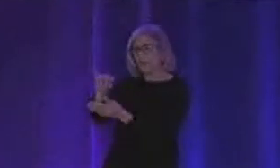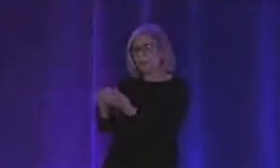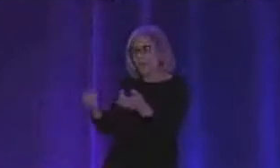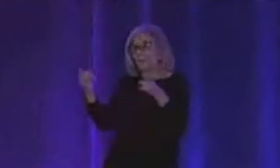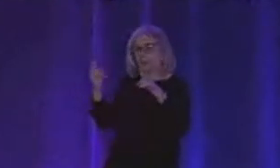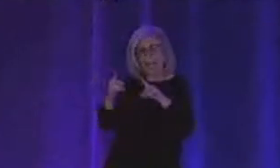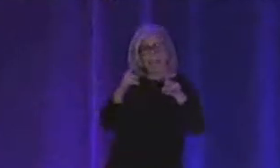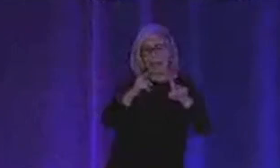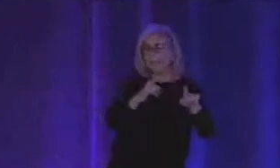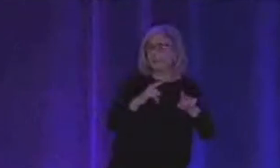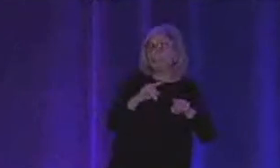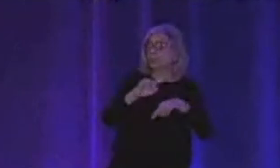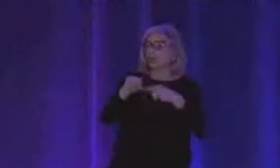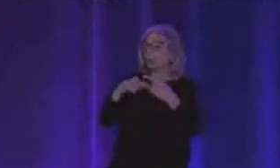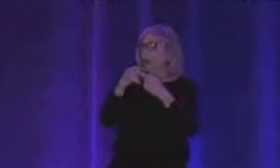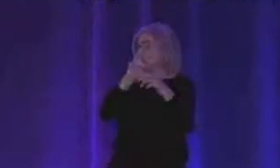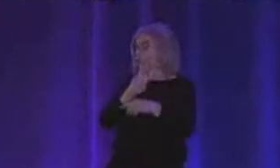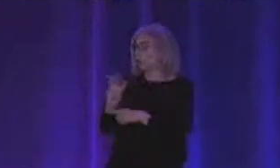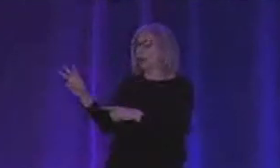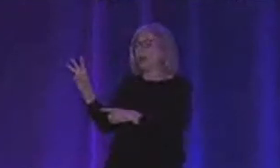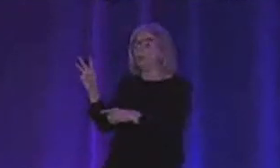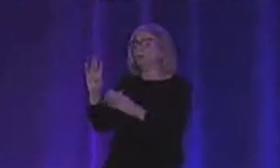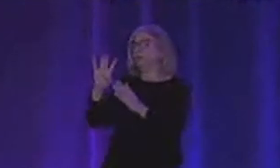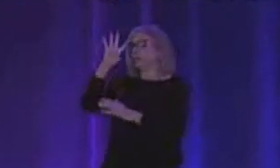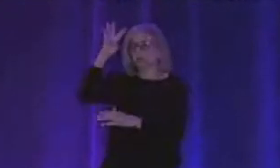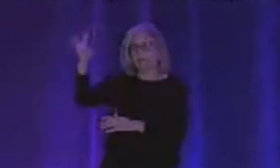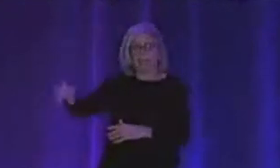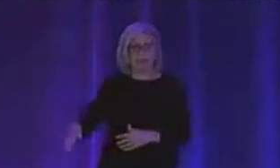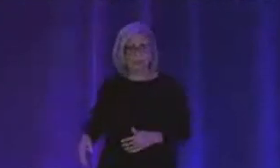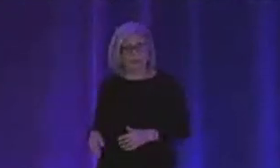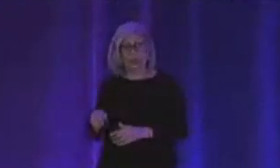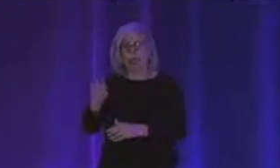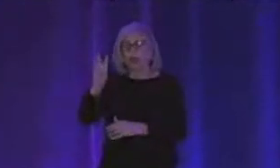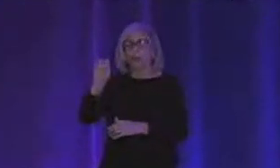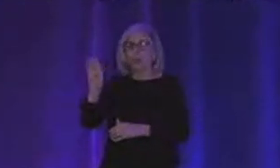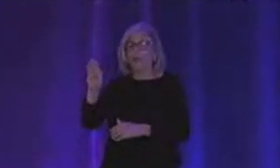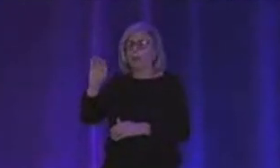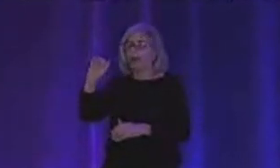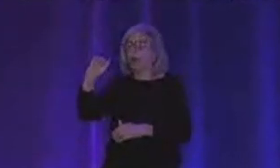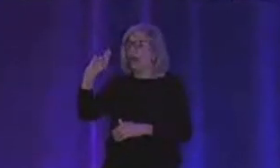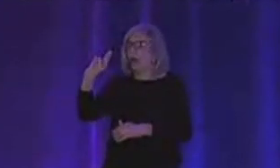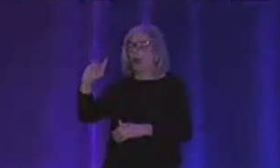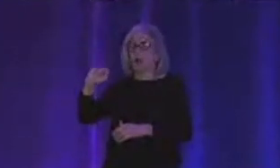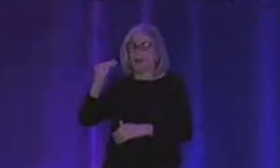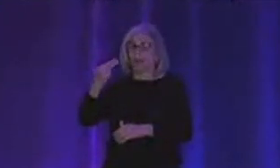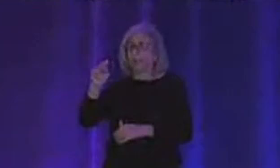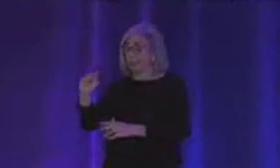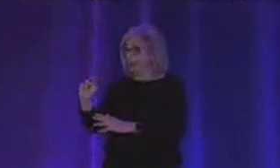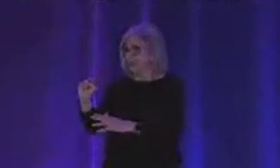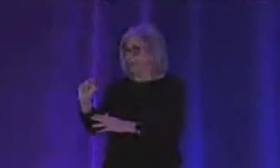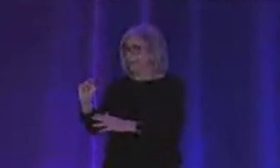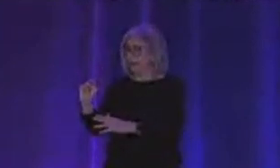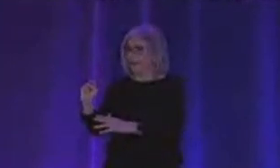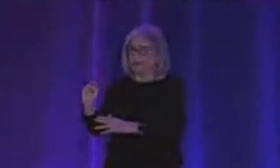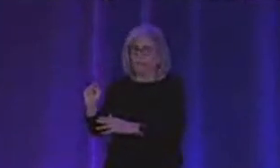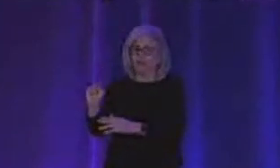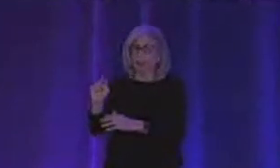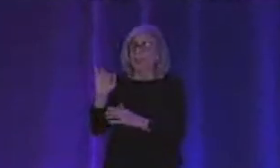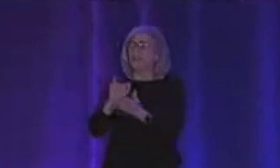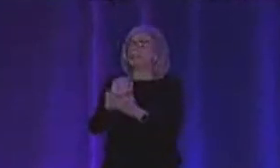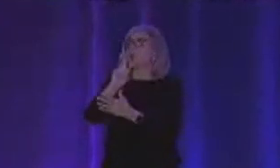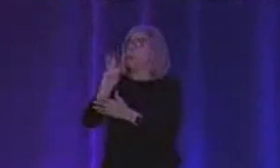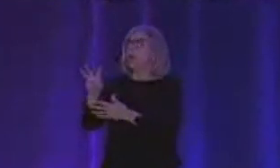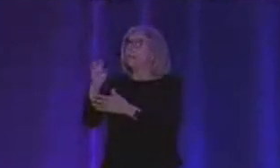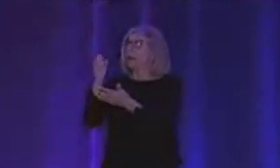happened when WebAuthn was created. So WebAuthn, or the long way of saying it is web